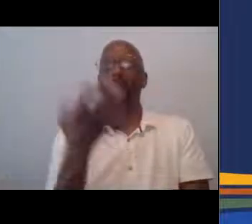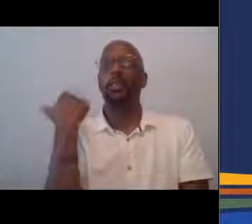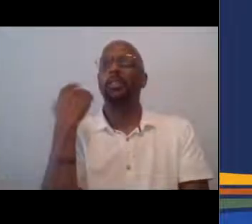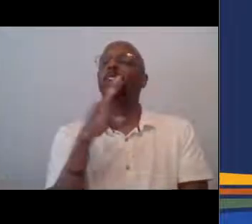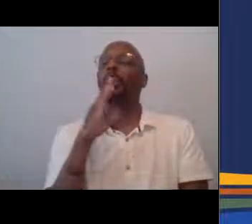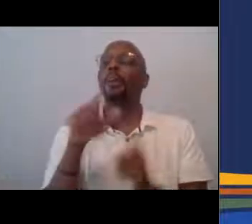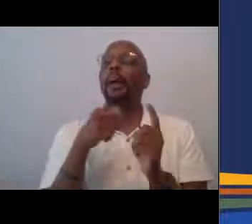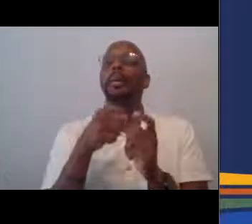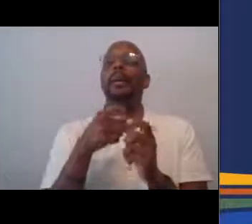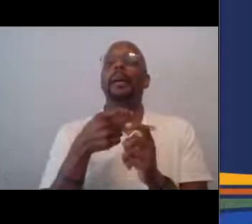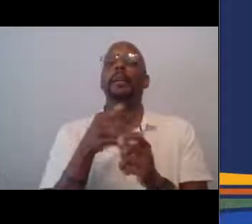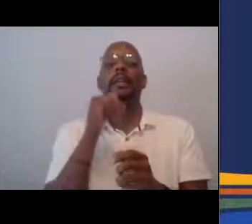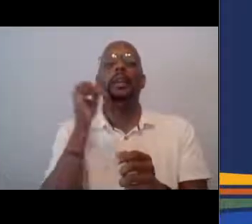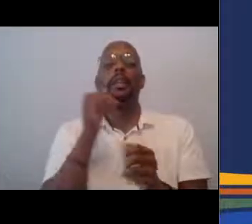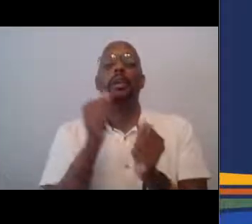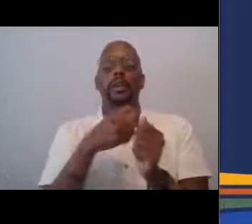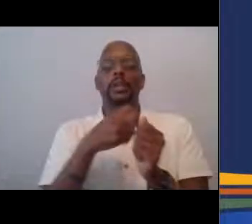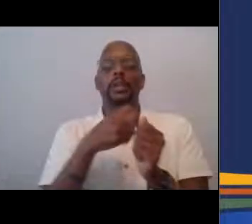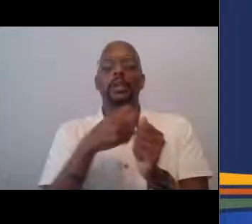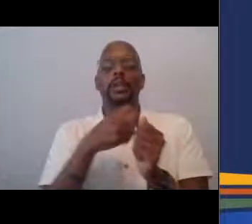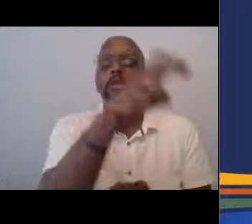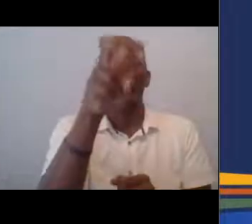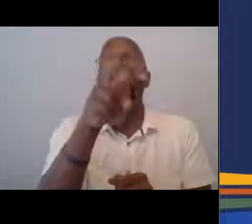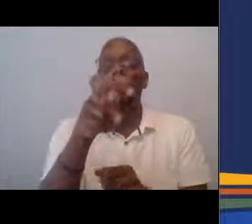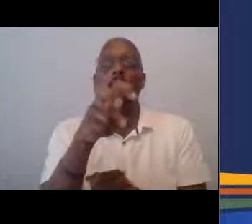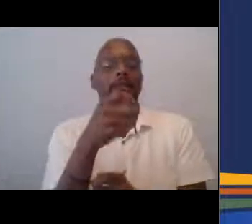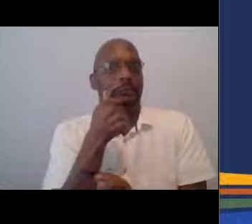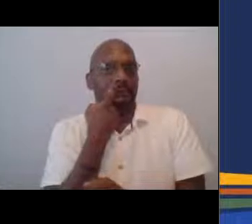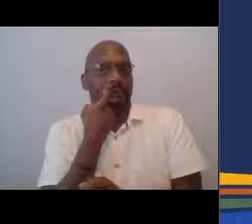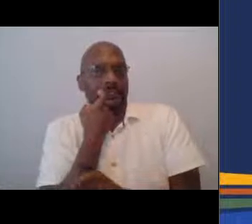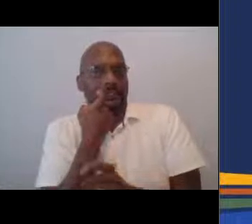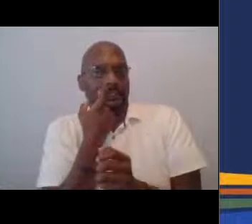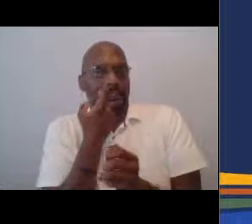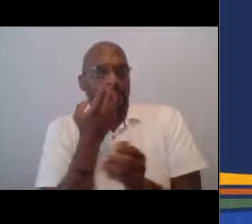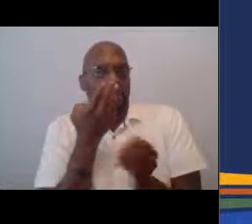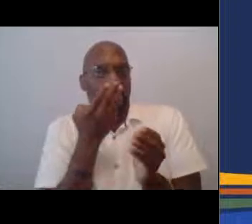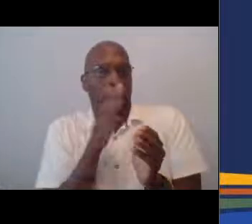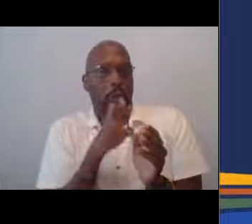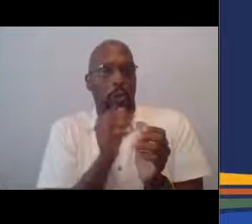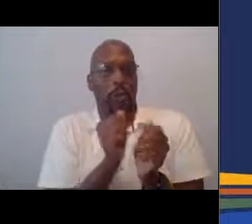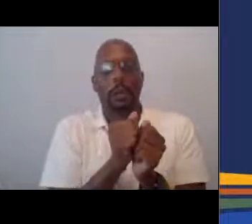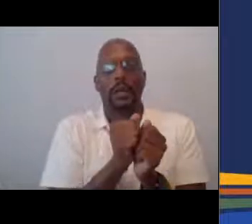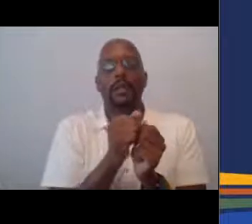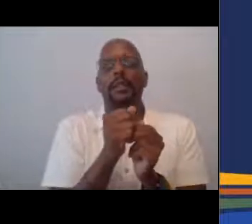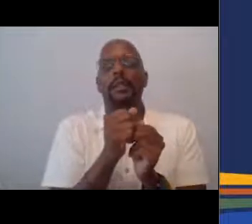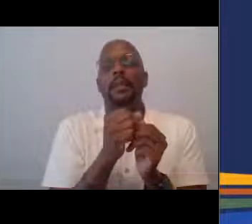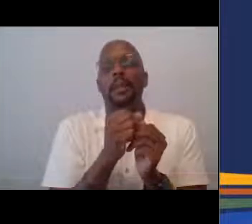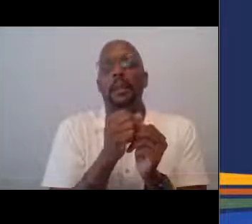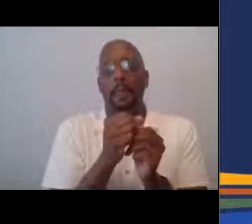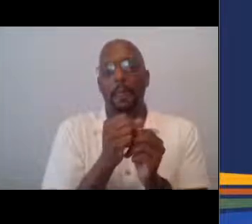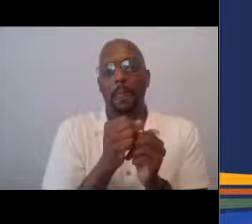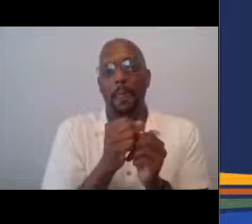tour. We recently closed on a Federal Transportation Infrastructure